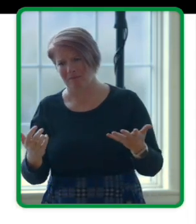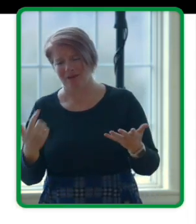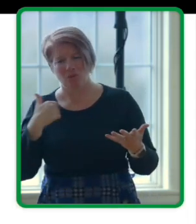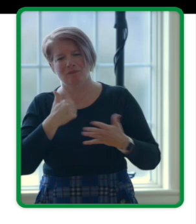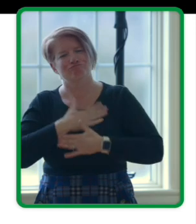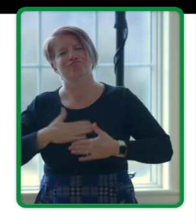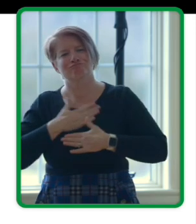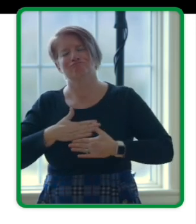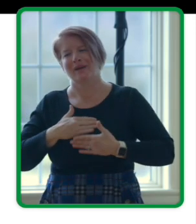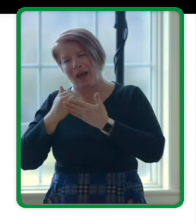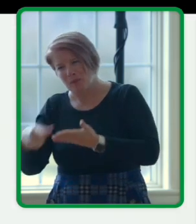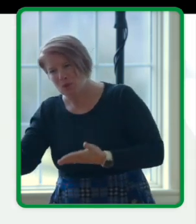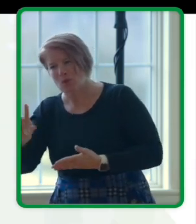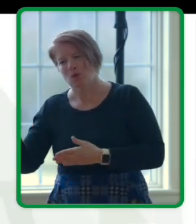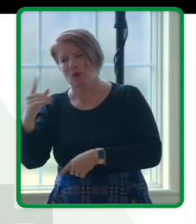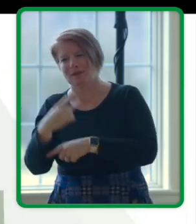to make your day easier.